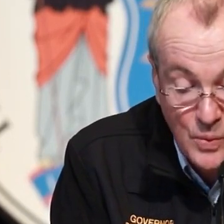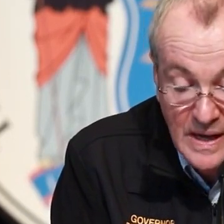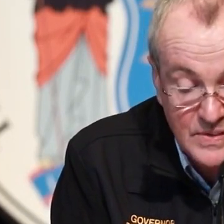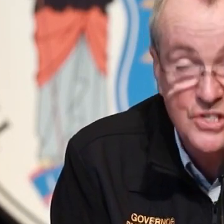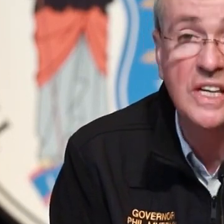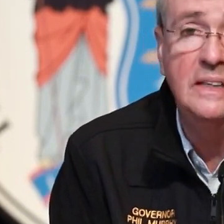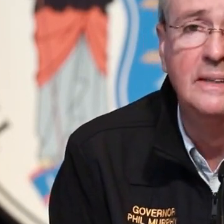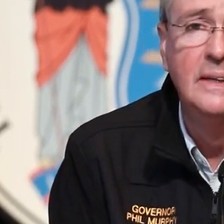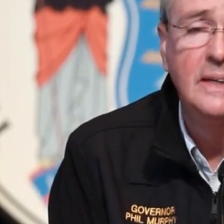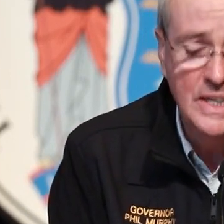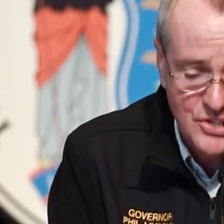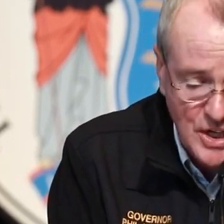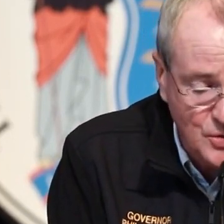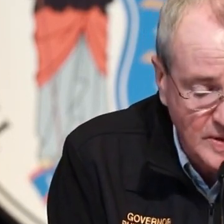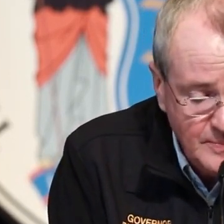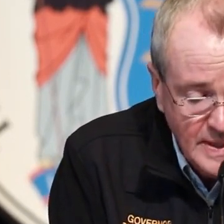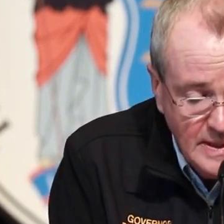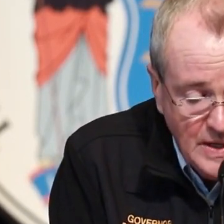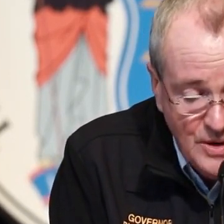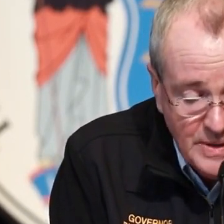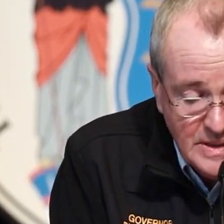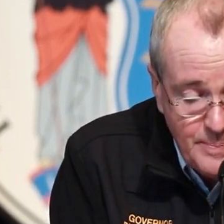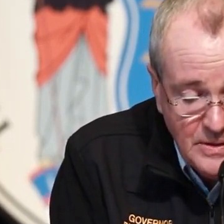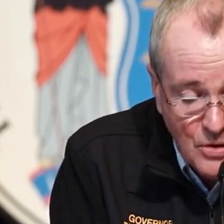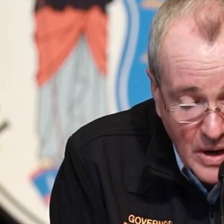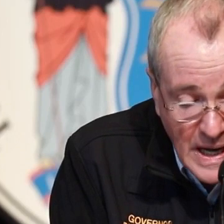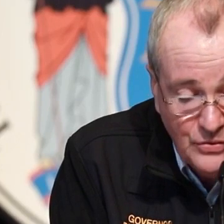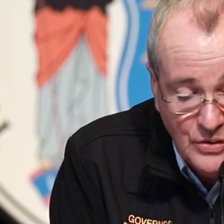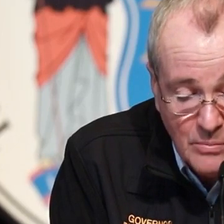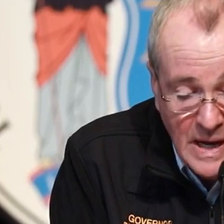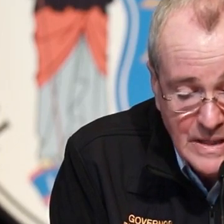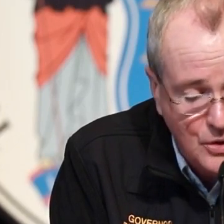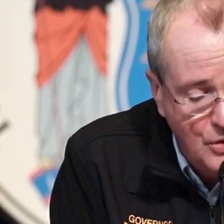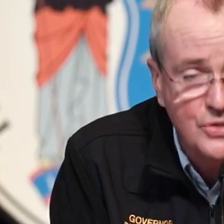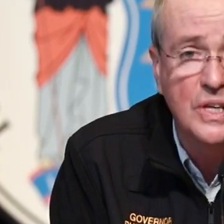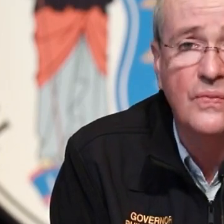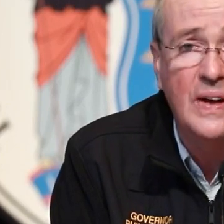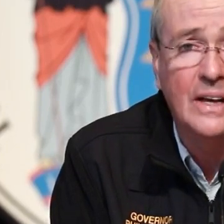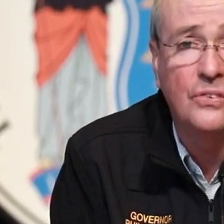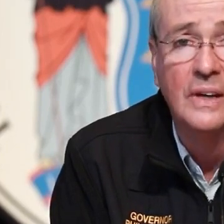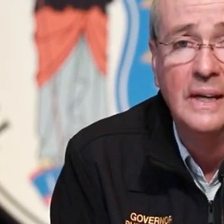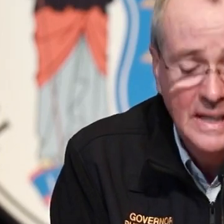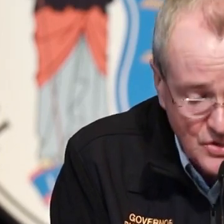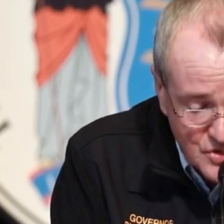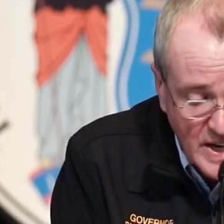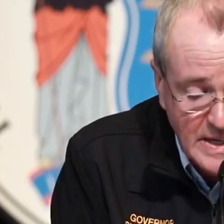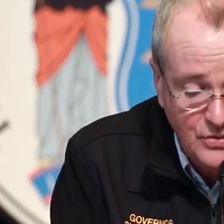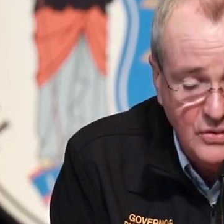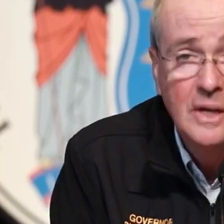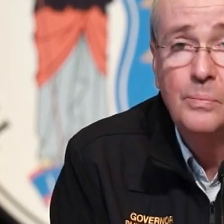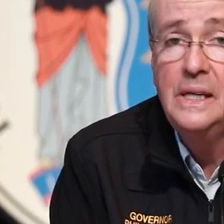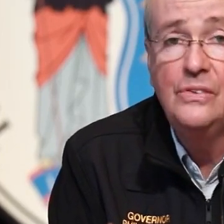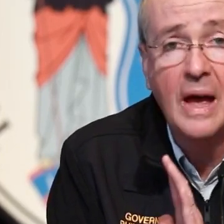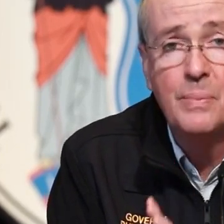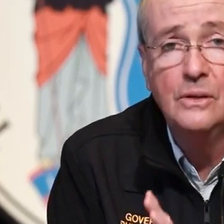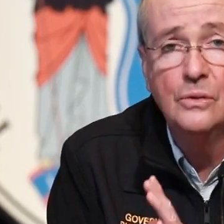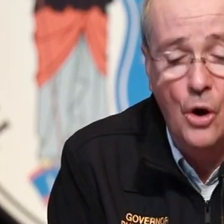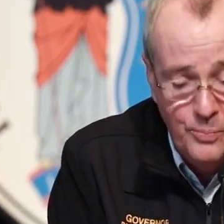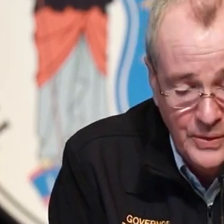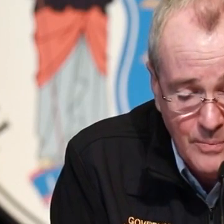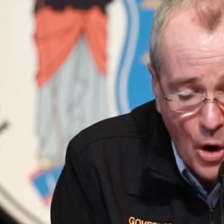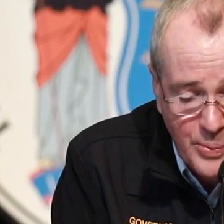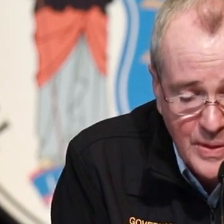which we haven't seen in a century. If you've been keeping your eyes and your mind closed to the facts and to science, please, I beg